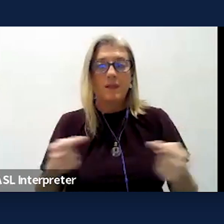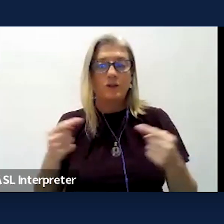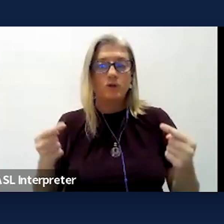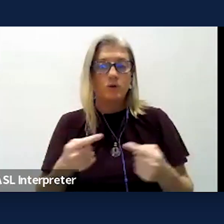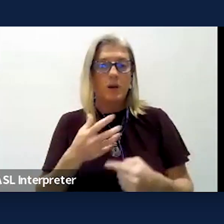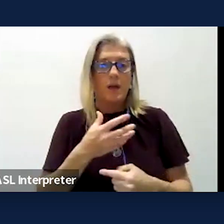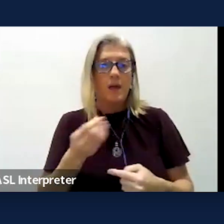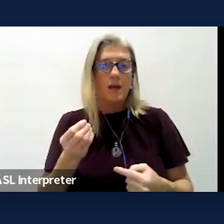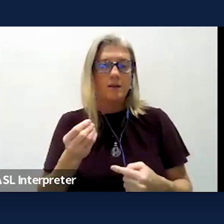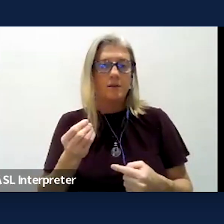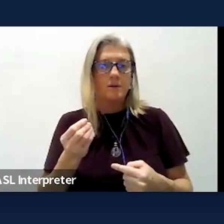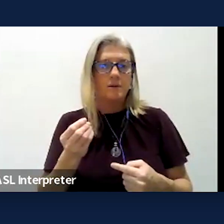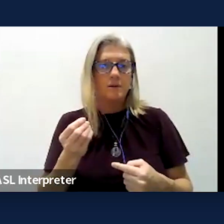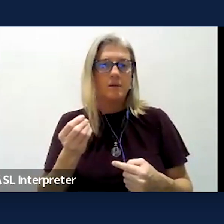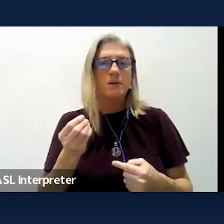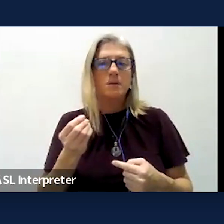the